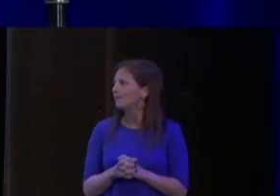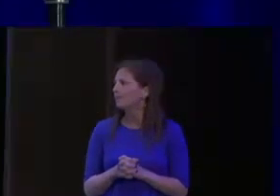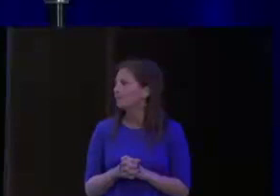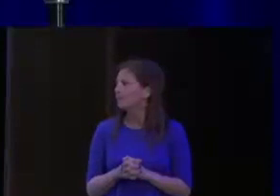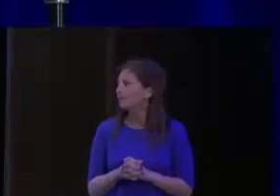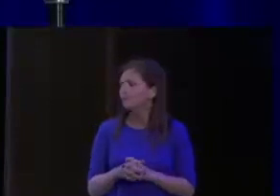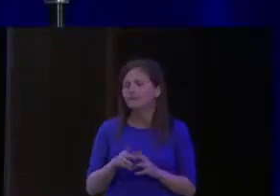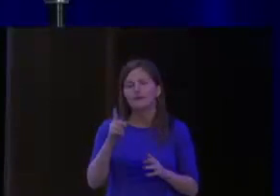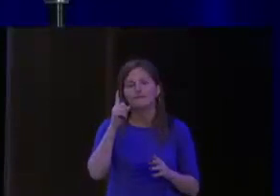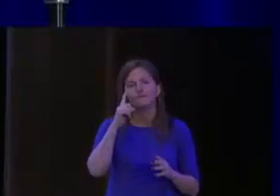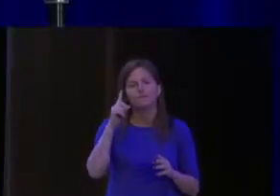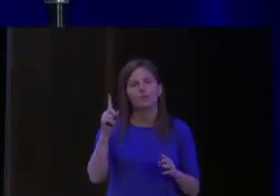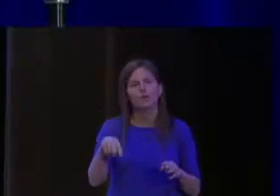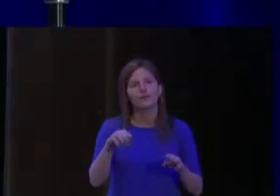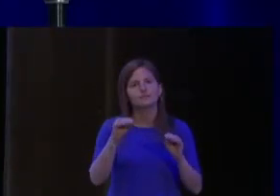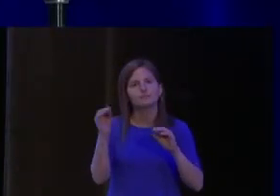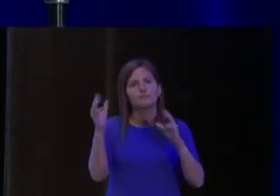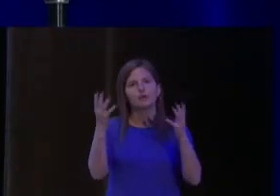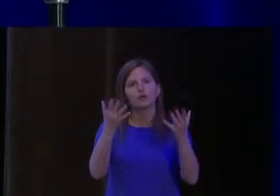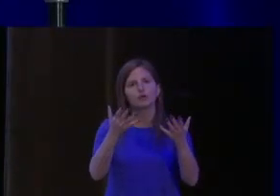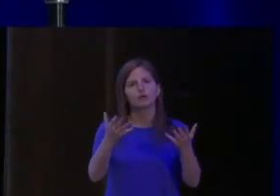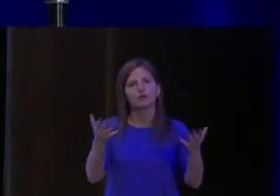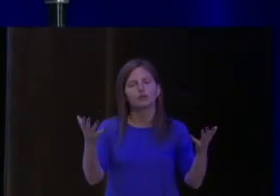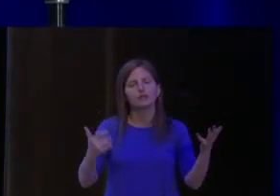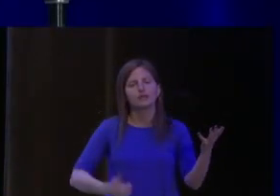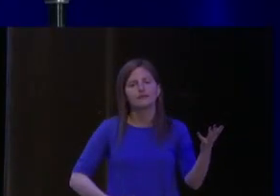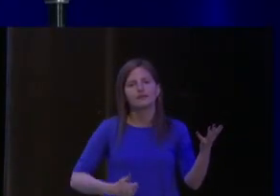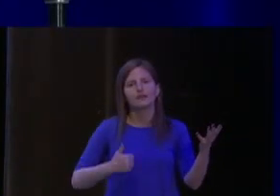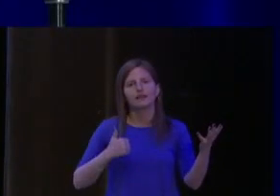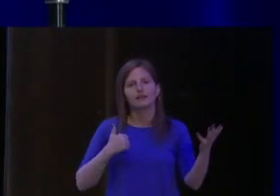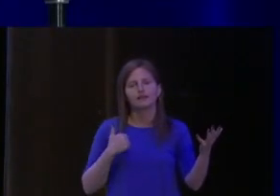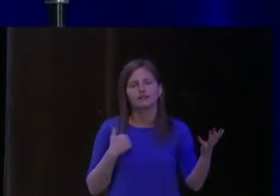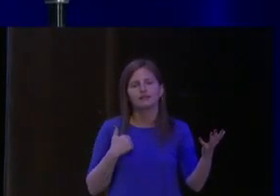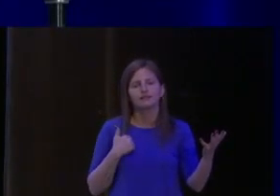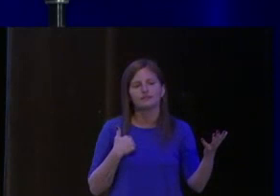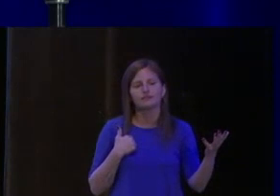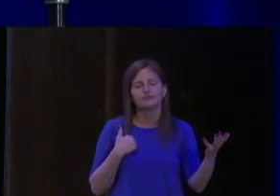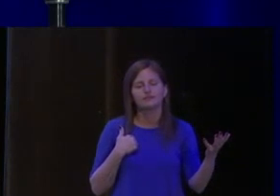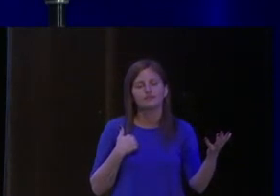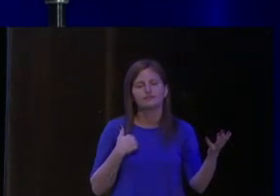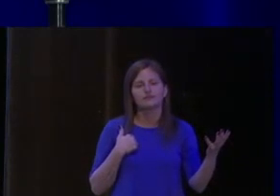For this miracle of love,